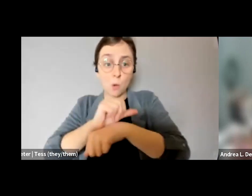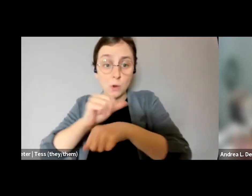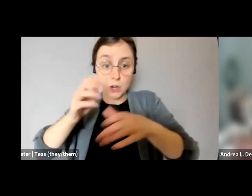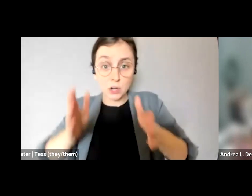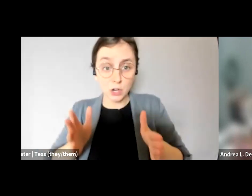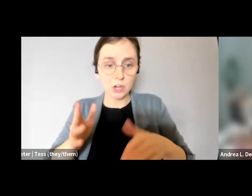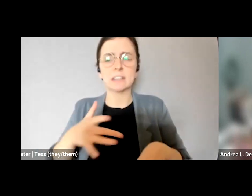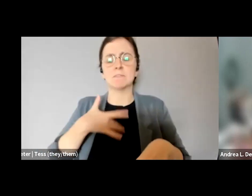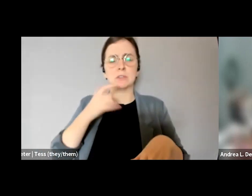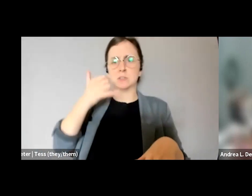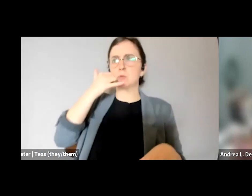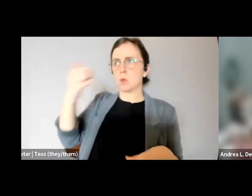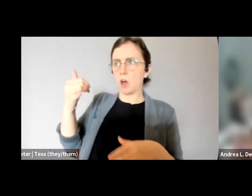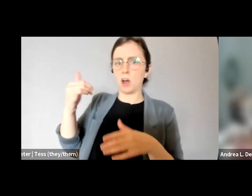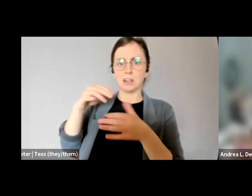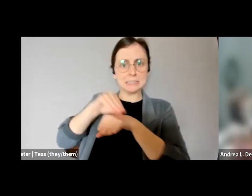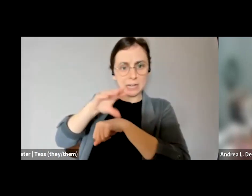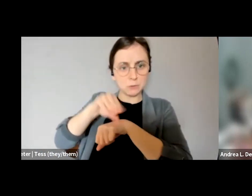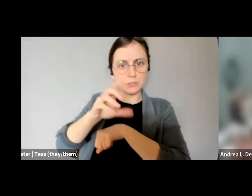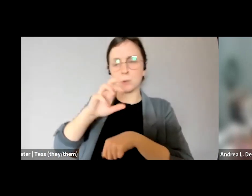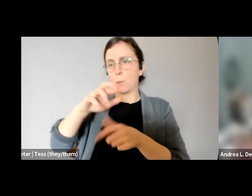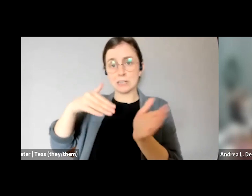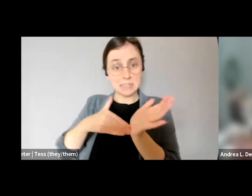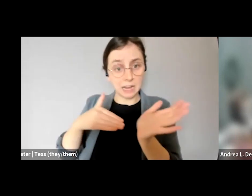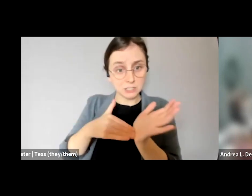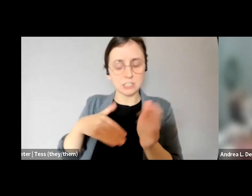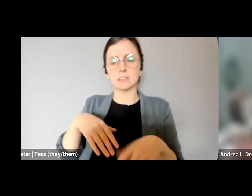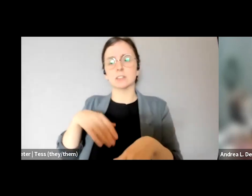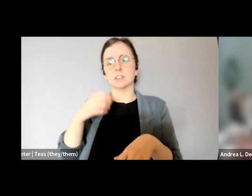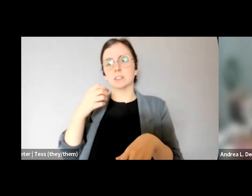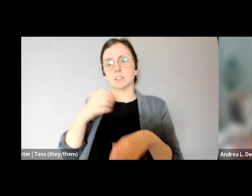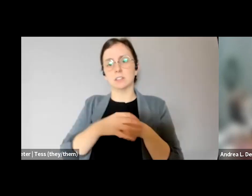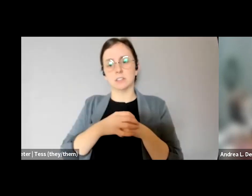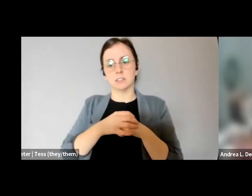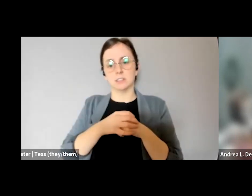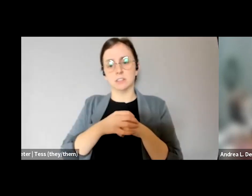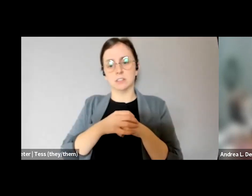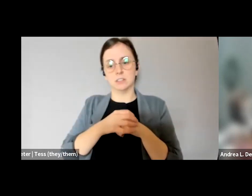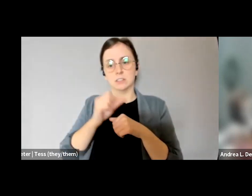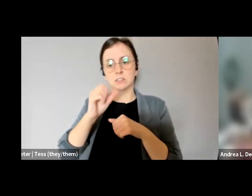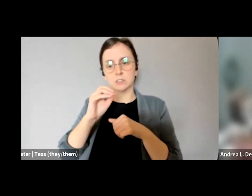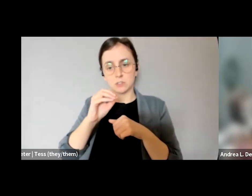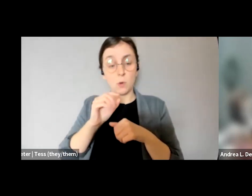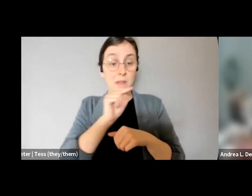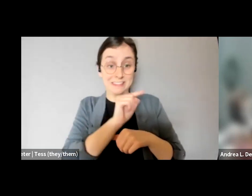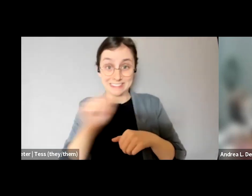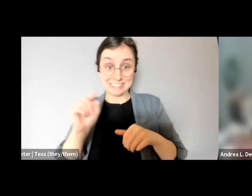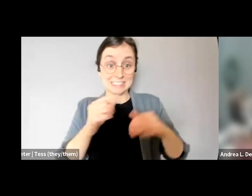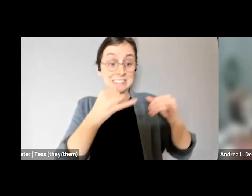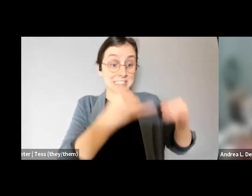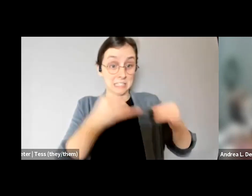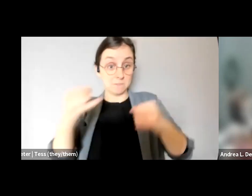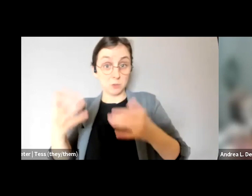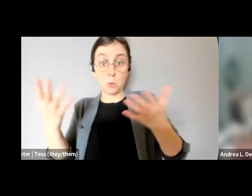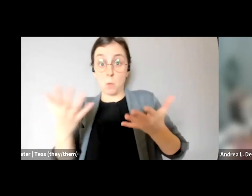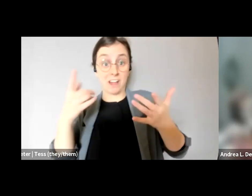a physician, and as well, maybe even a stranger. And so what all of these individuals might have in common is that